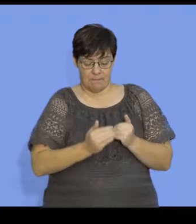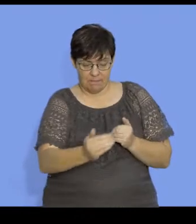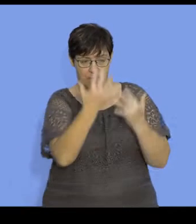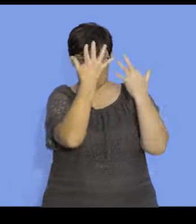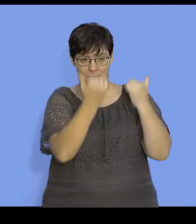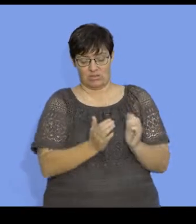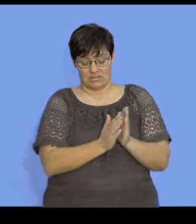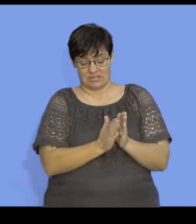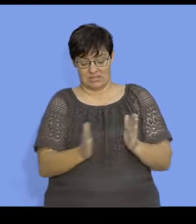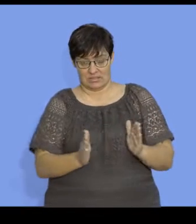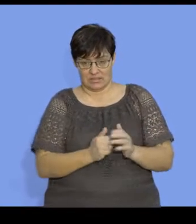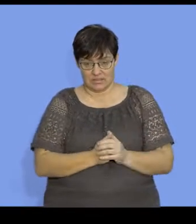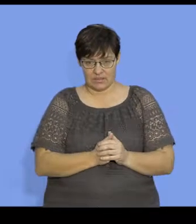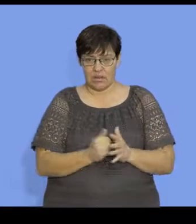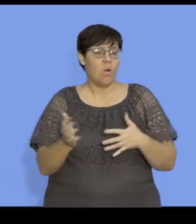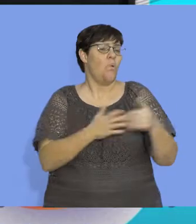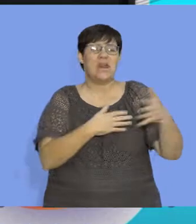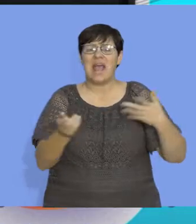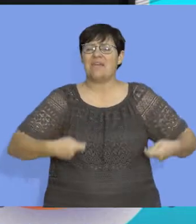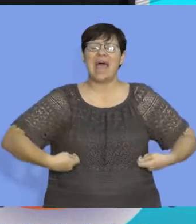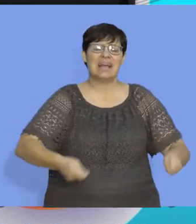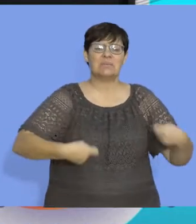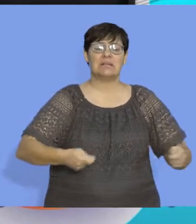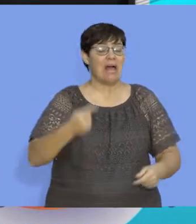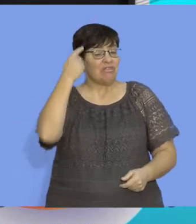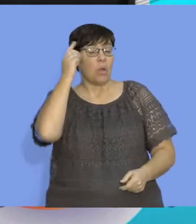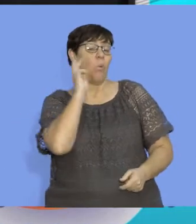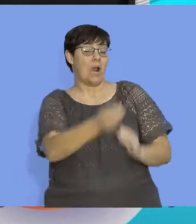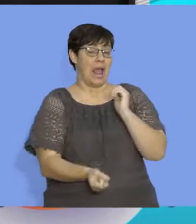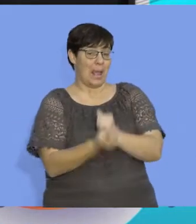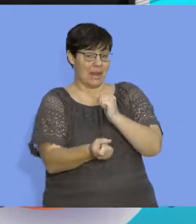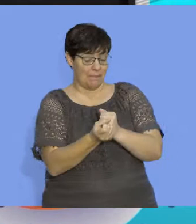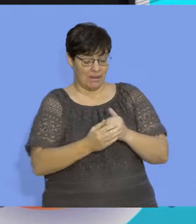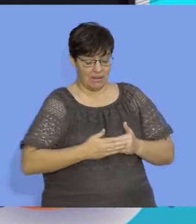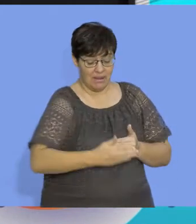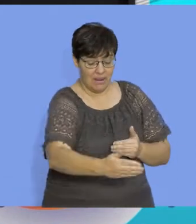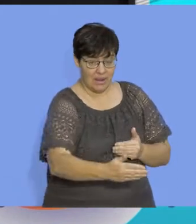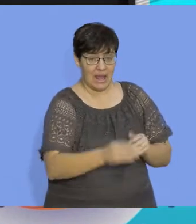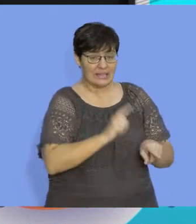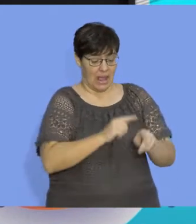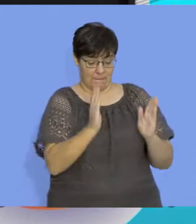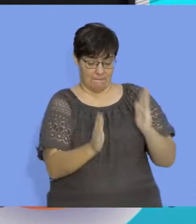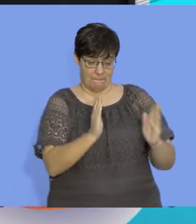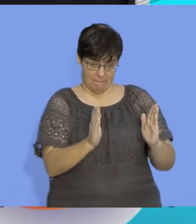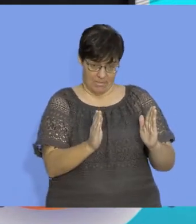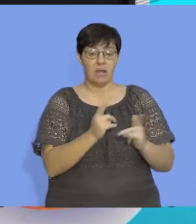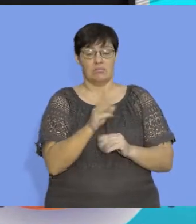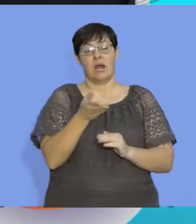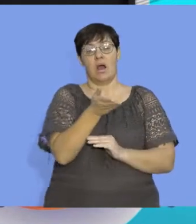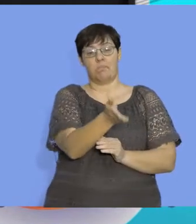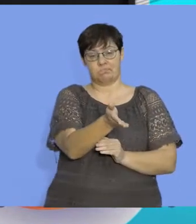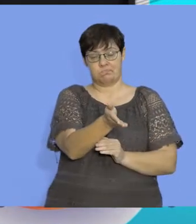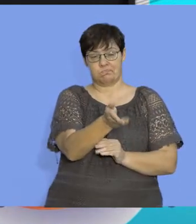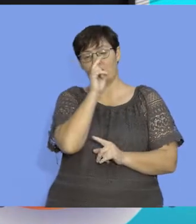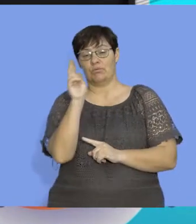period. So, whatever expenses that you think may occur in the budget period will definitely feature